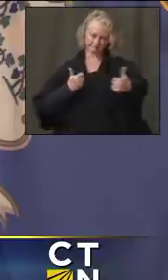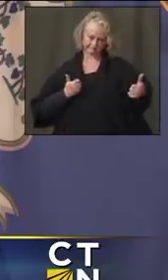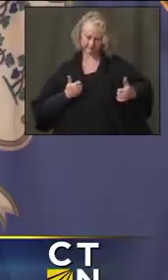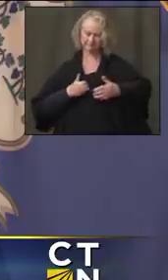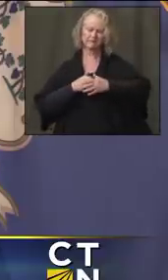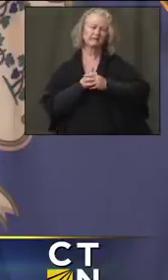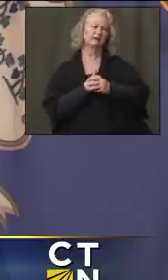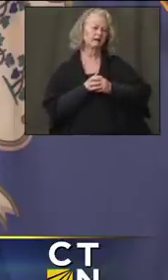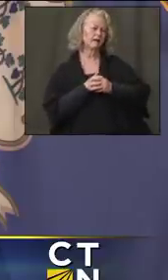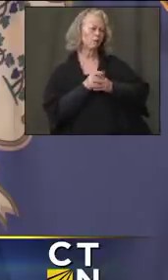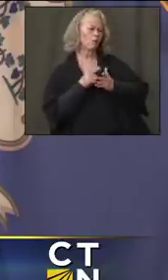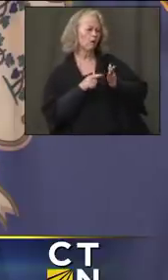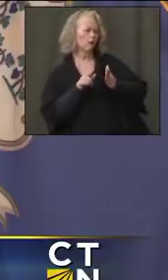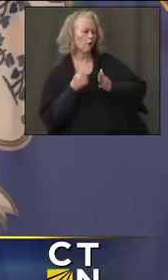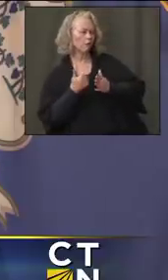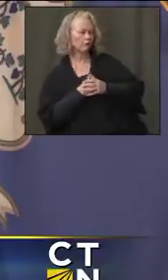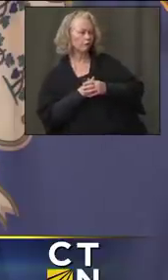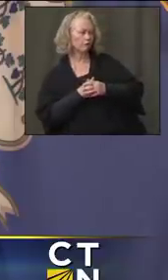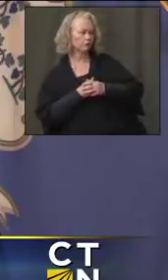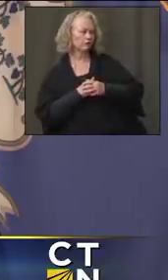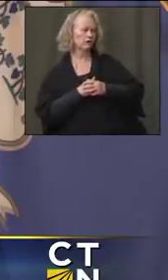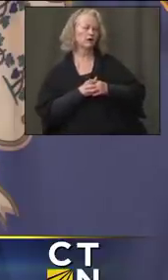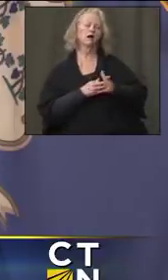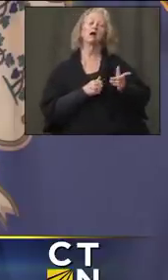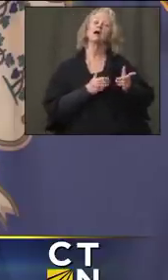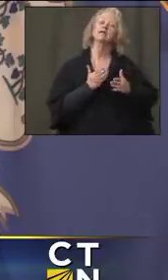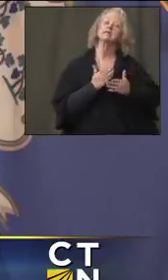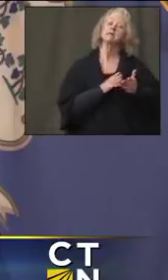What are some of the other guidelines? Yeah, so some of the